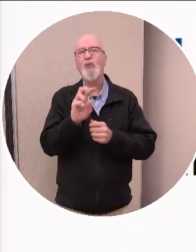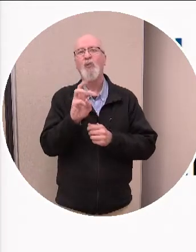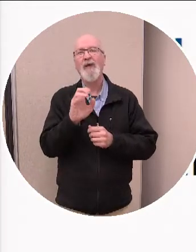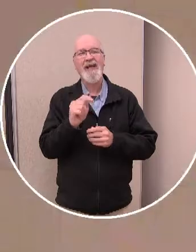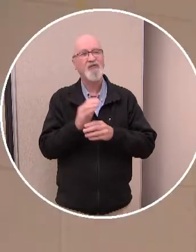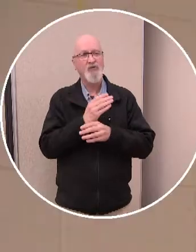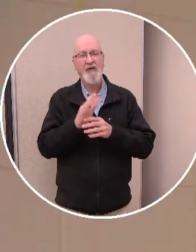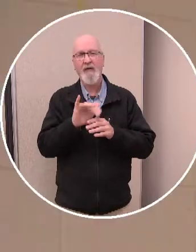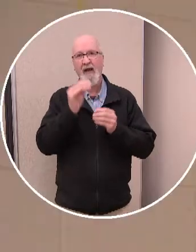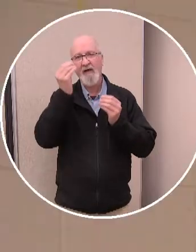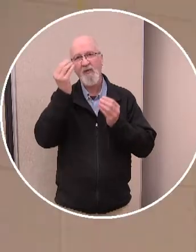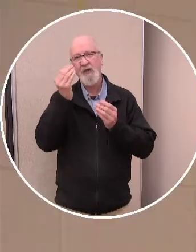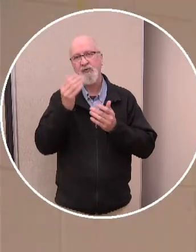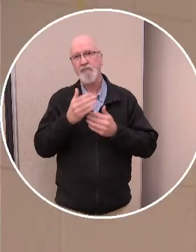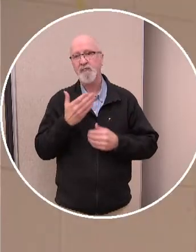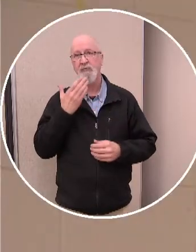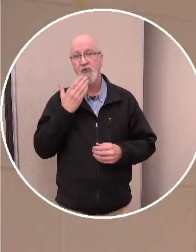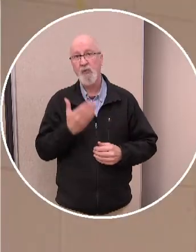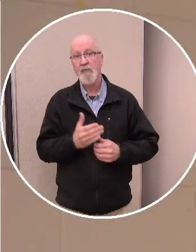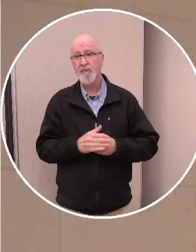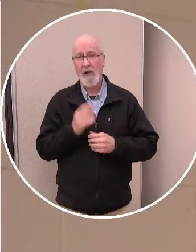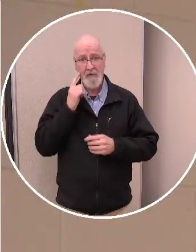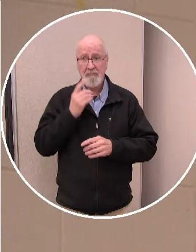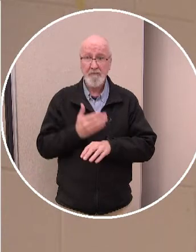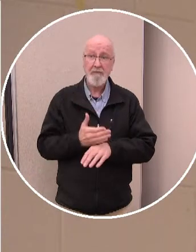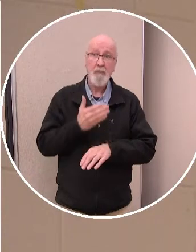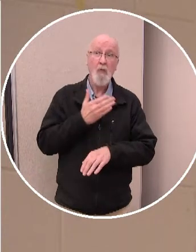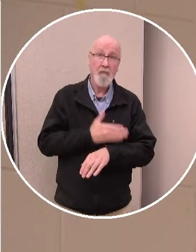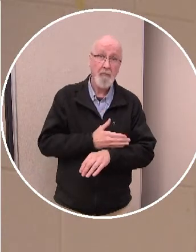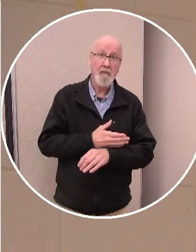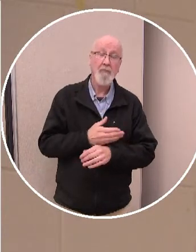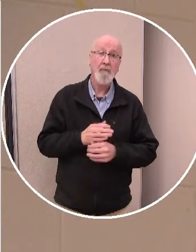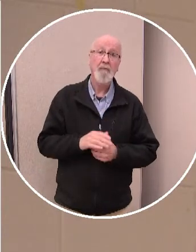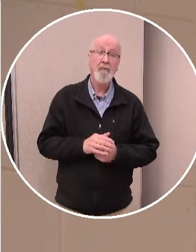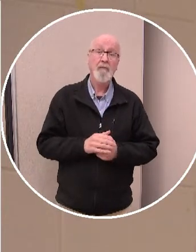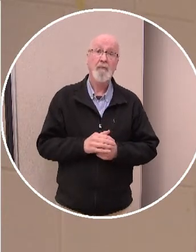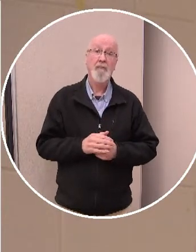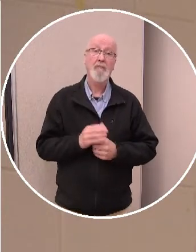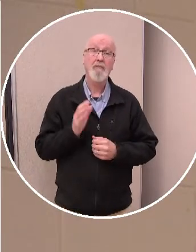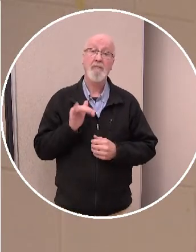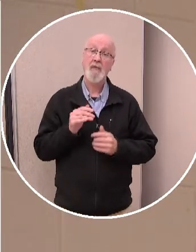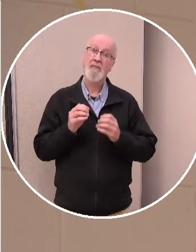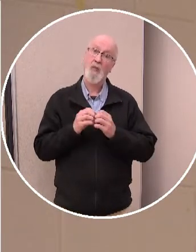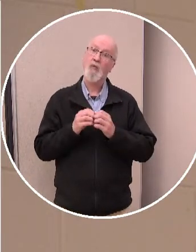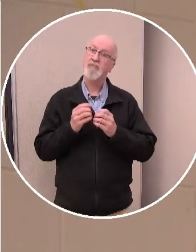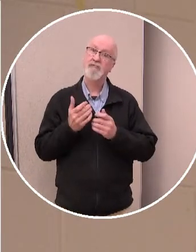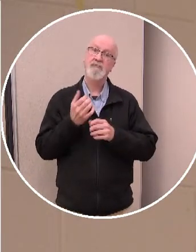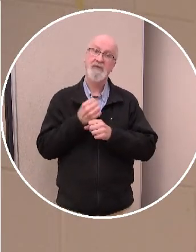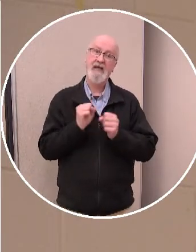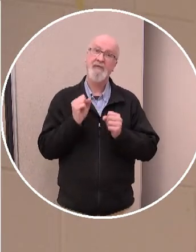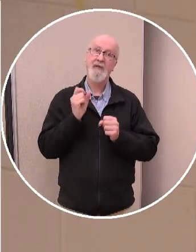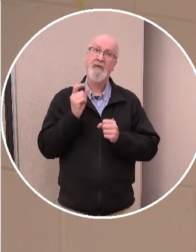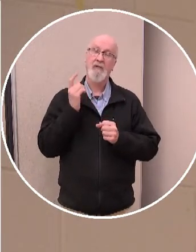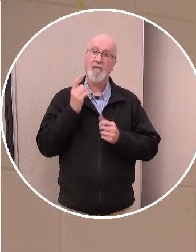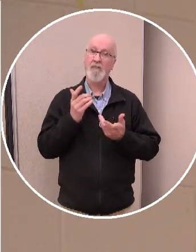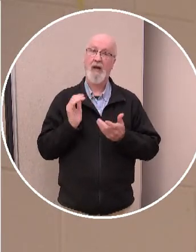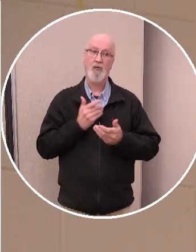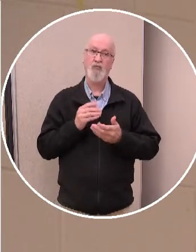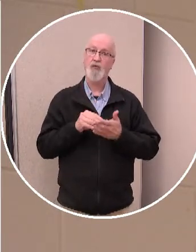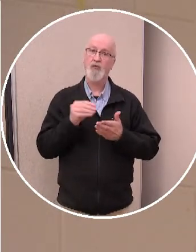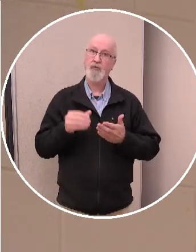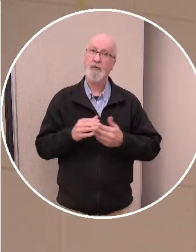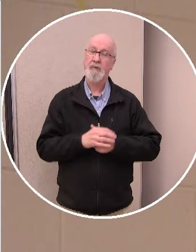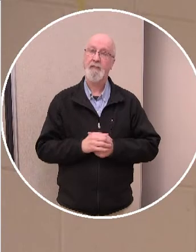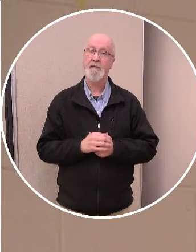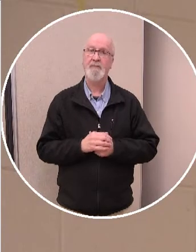think we did make a difference and hopefully contributed to the overall safety of our student population. There are